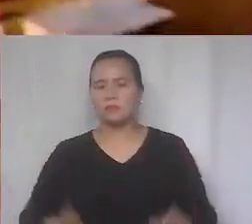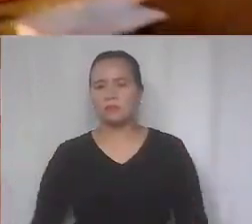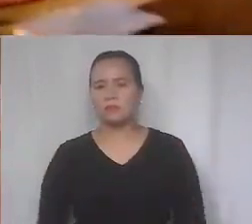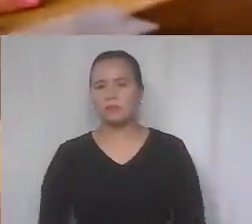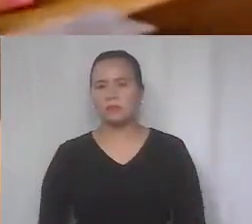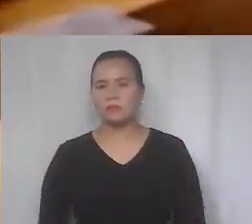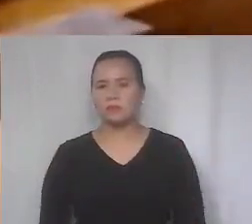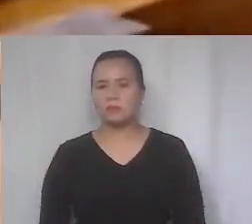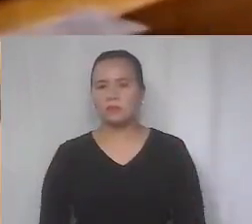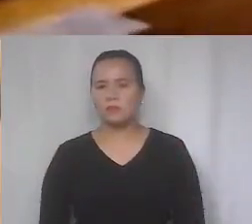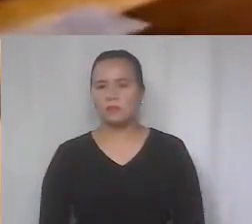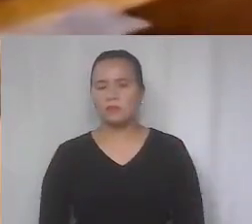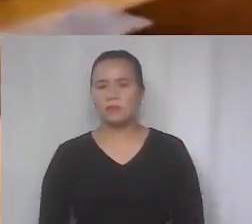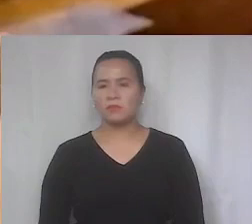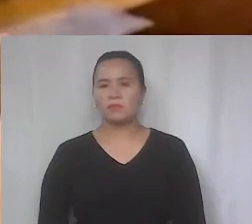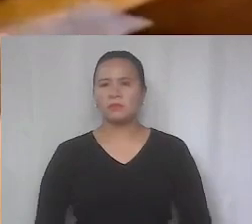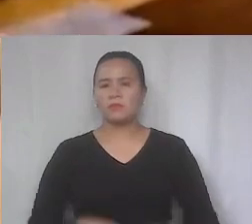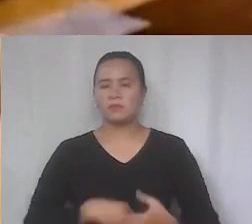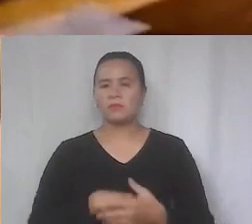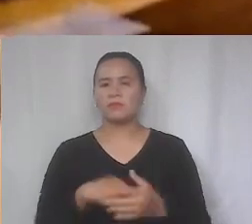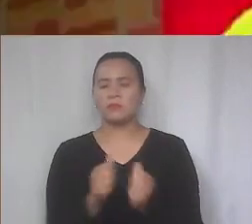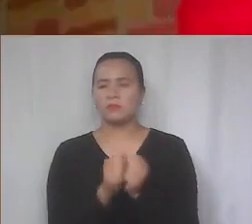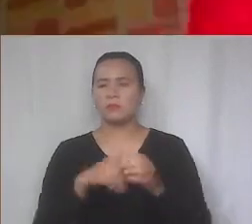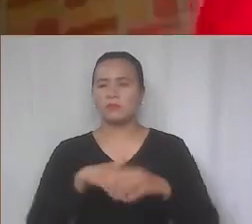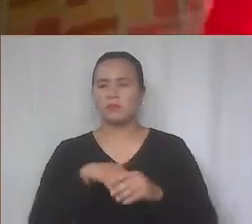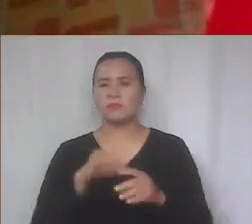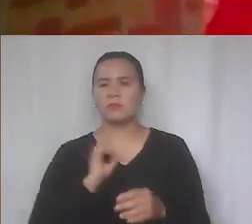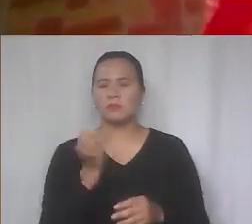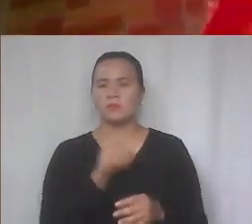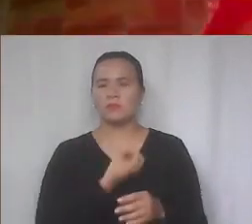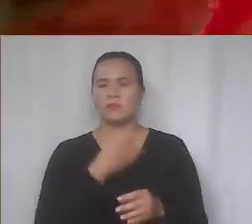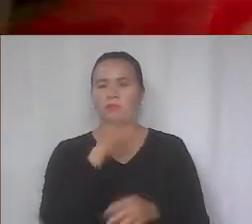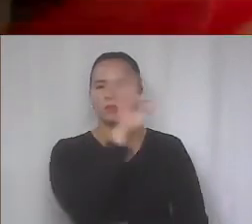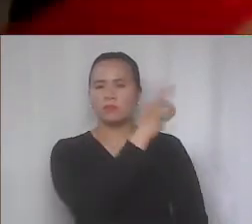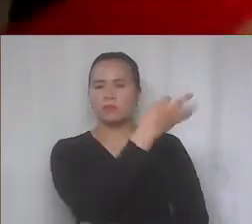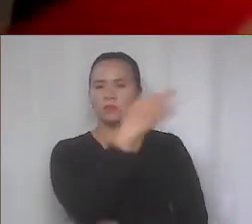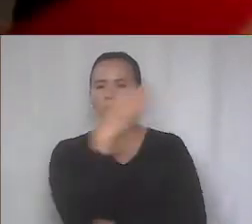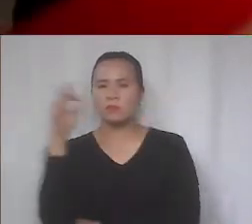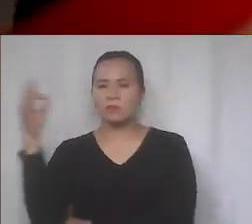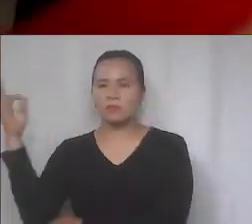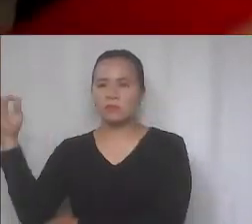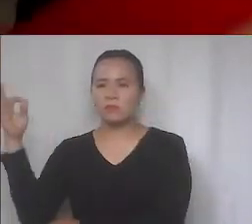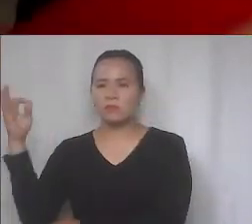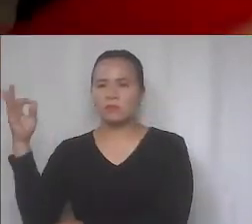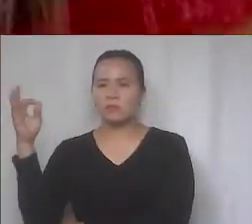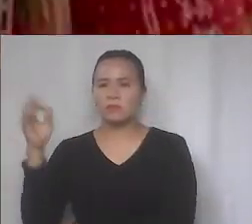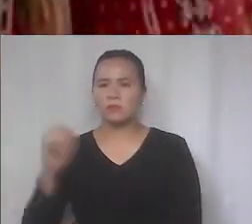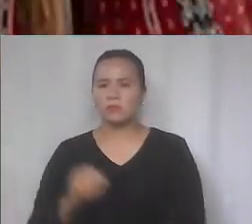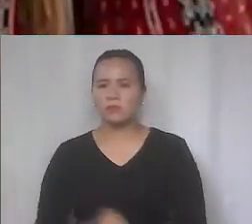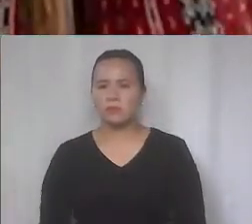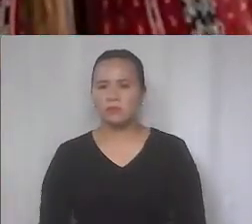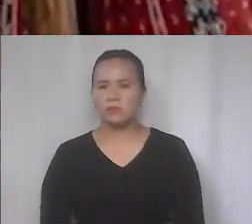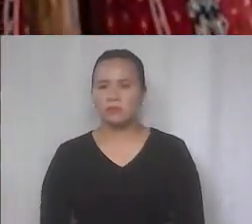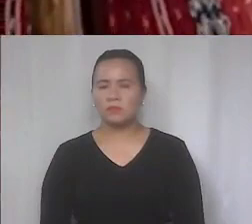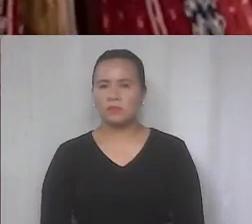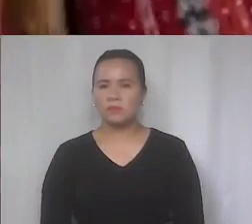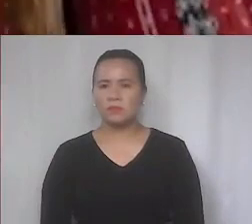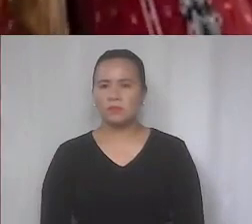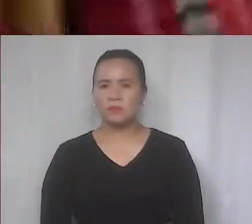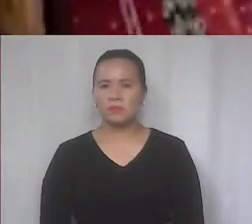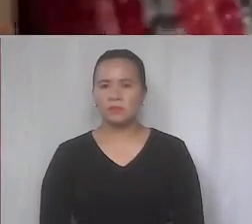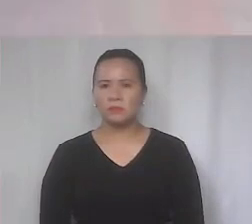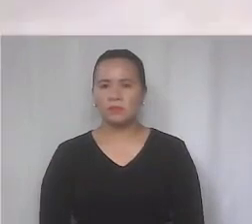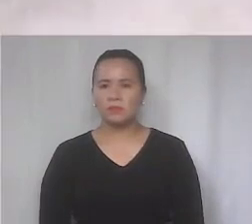tomo dumapad sublapad erit habikala namigbohayan no to katongoda to pagnongnong to pagpataha